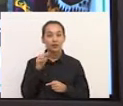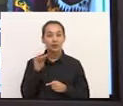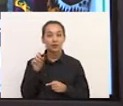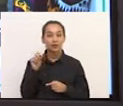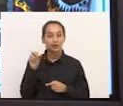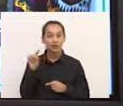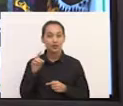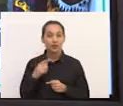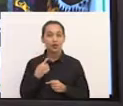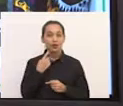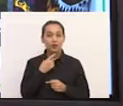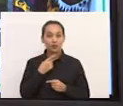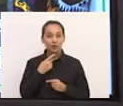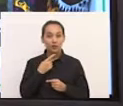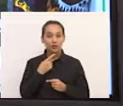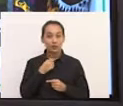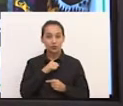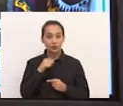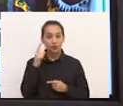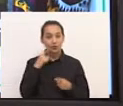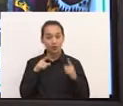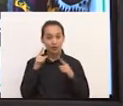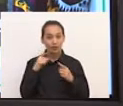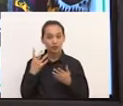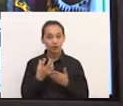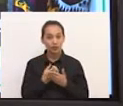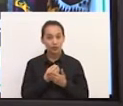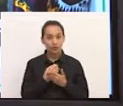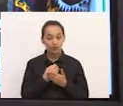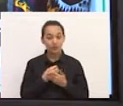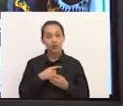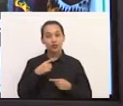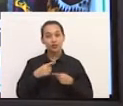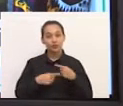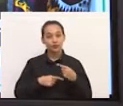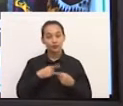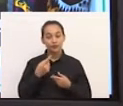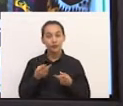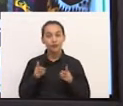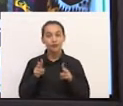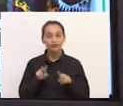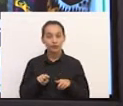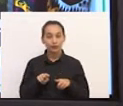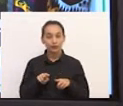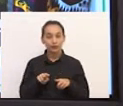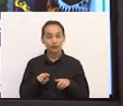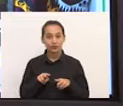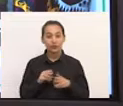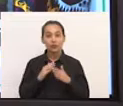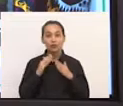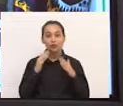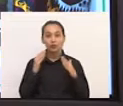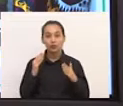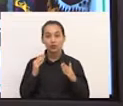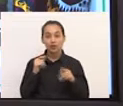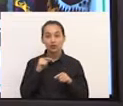dastlab og'zaki shaklda yaratishgan va ular og'izdan og'izga ko'chib yurgan. Bu asarlar ulkan ta'sir